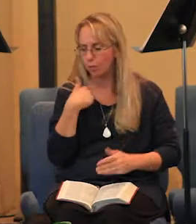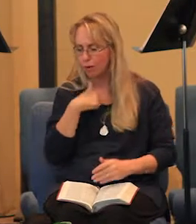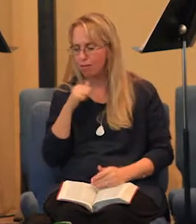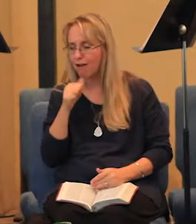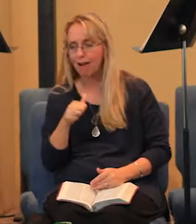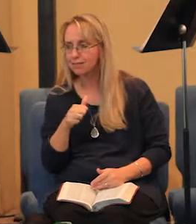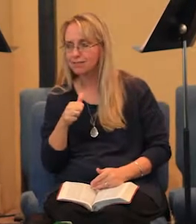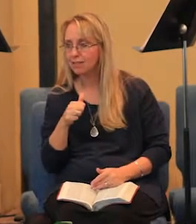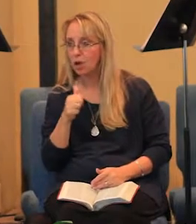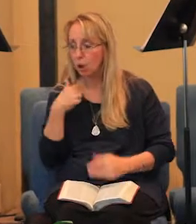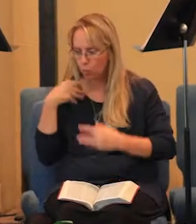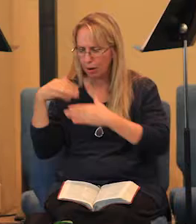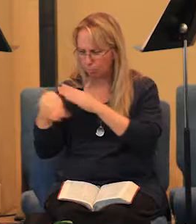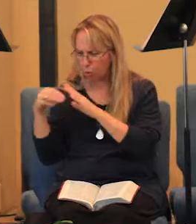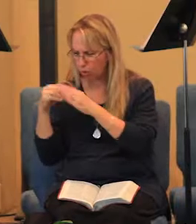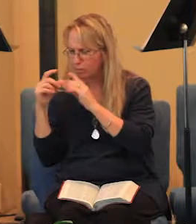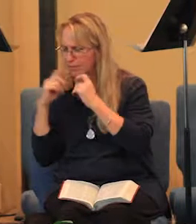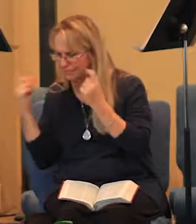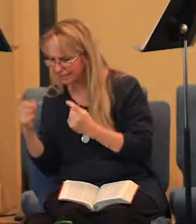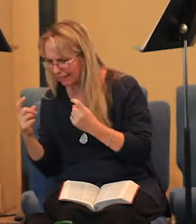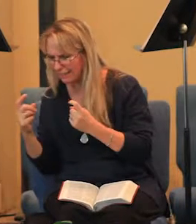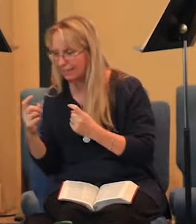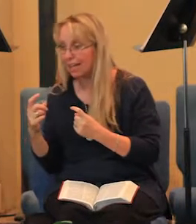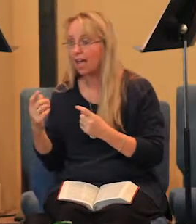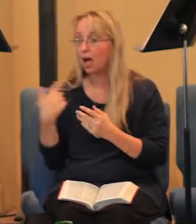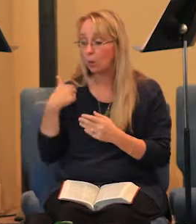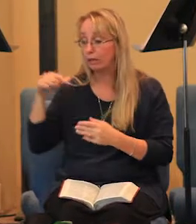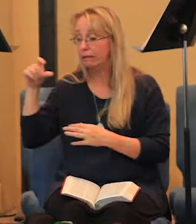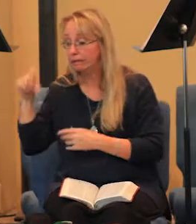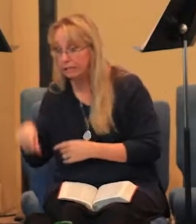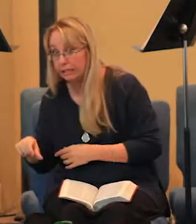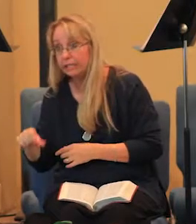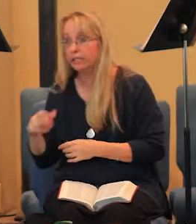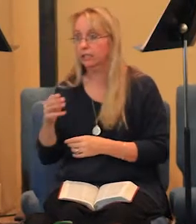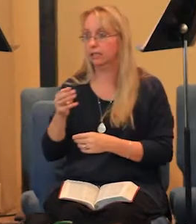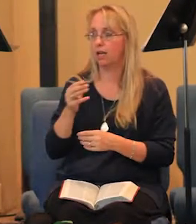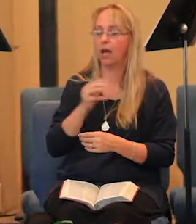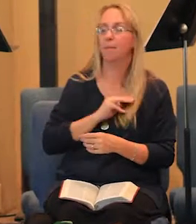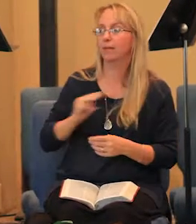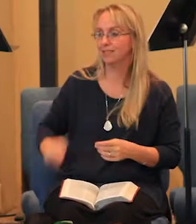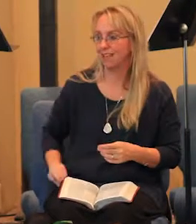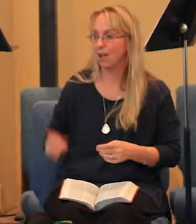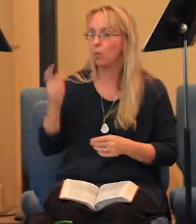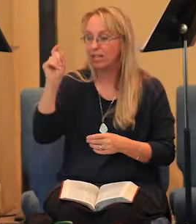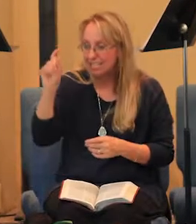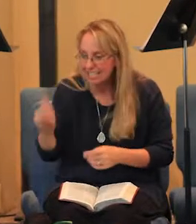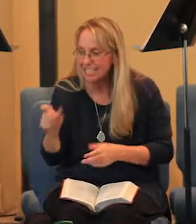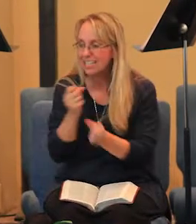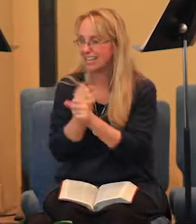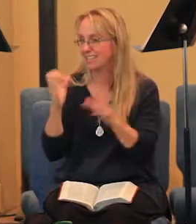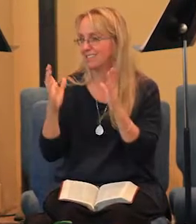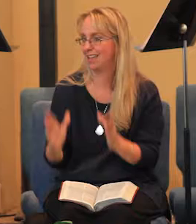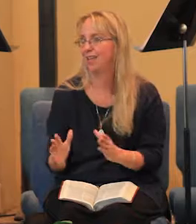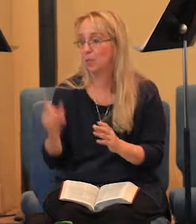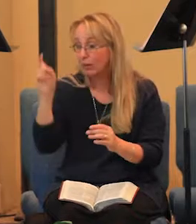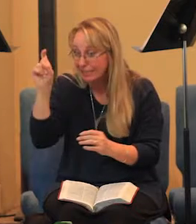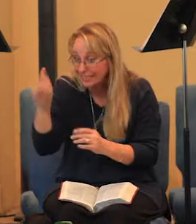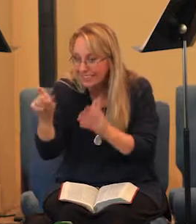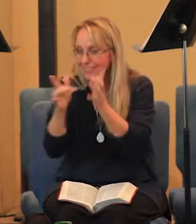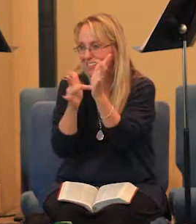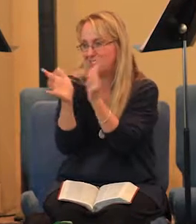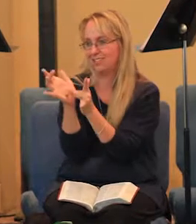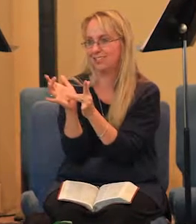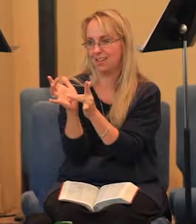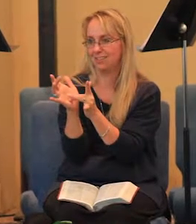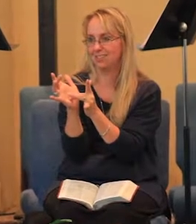we're not, that we're born into sin and that we need a Messiah, we need a Savior, we need